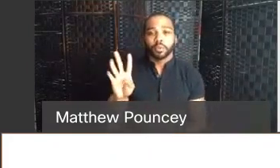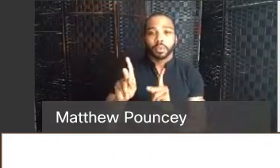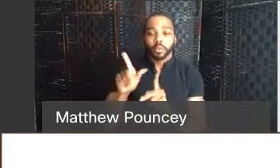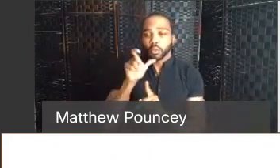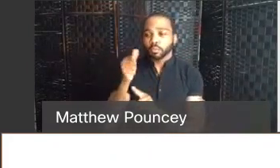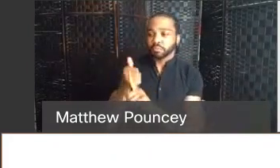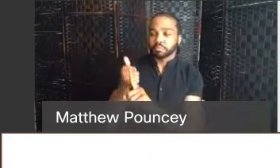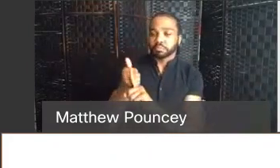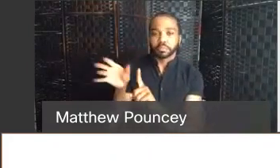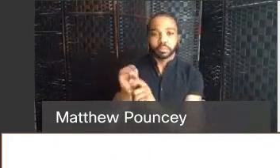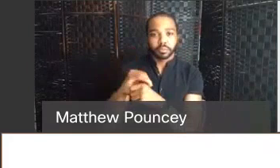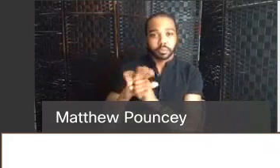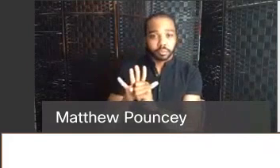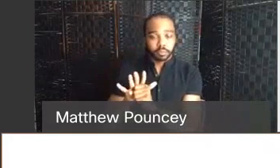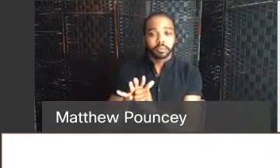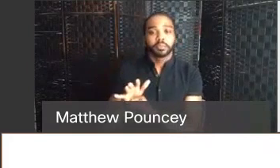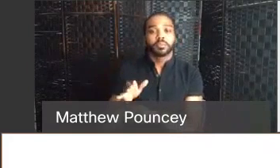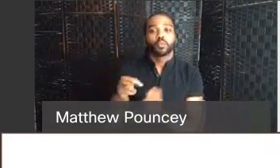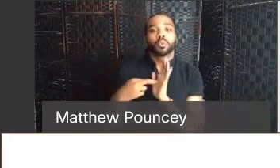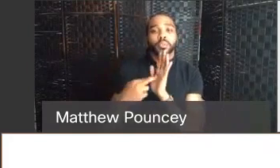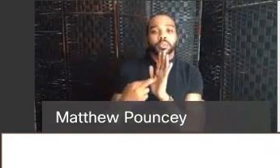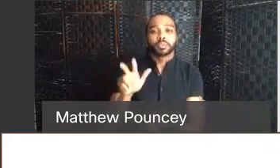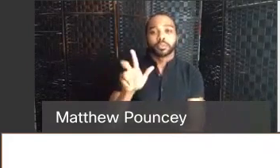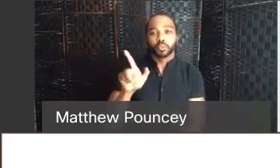tested positive represent